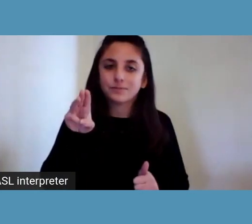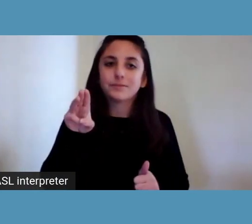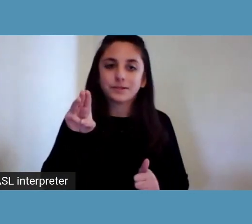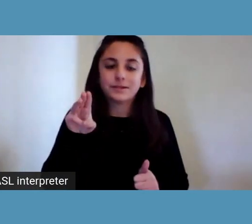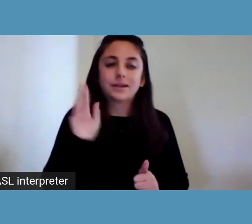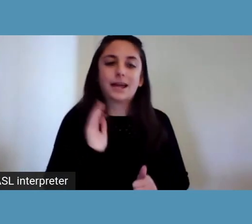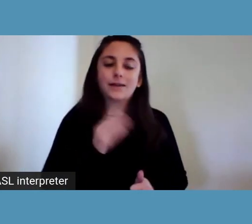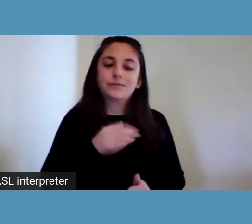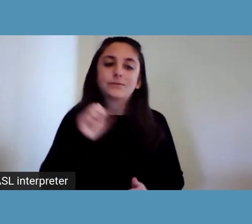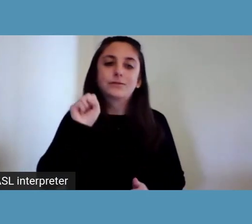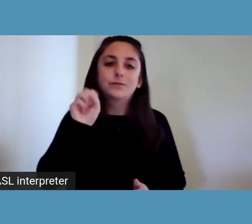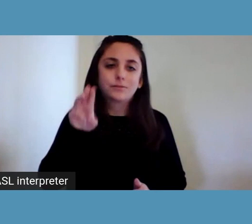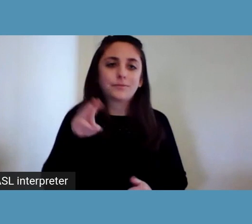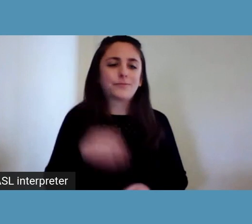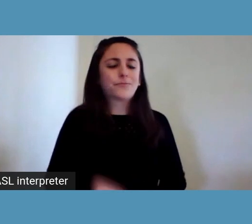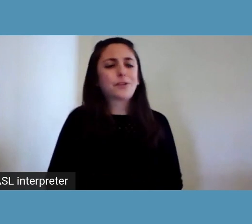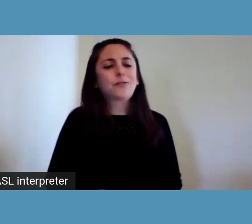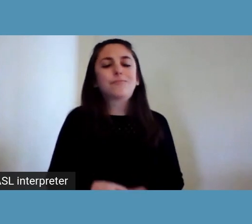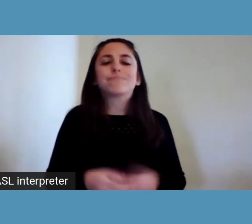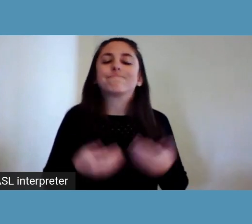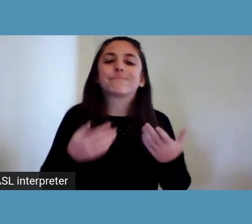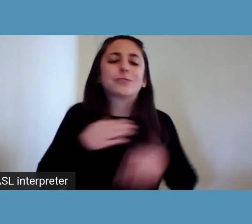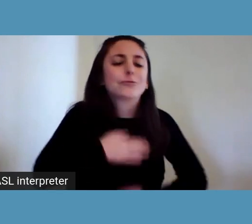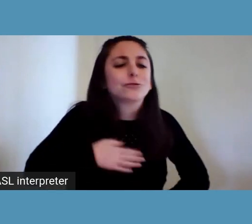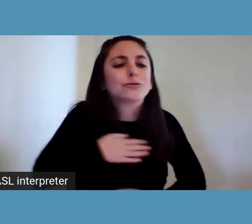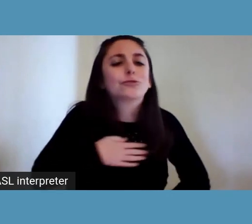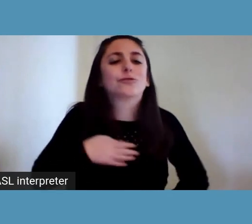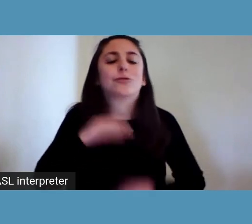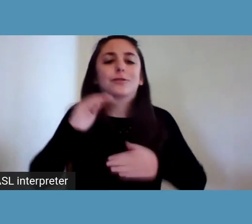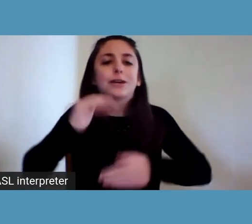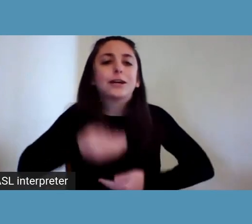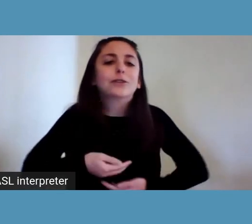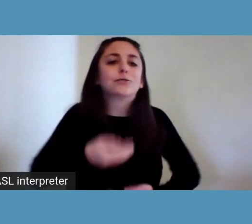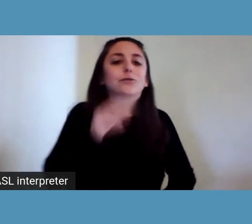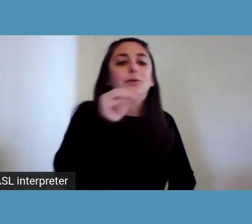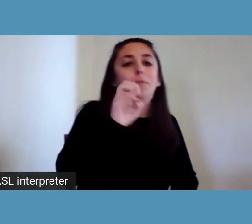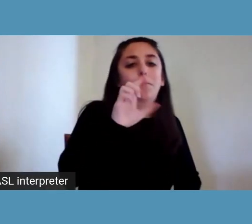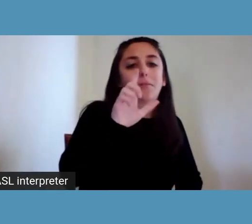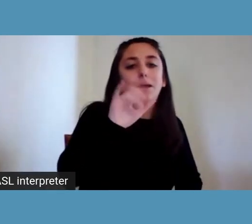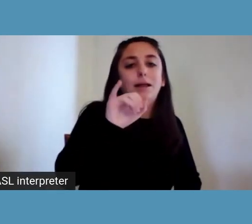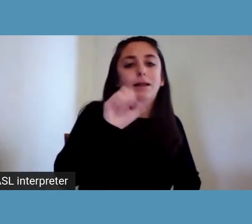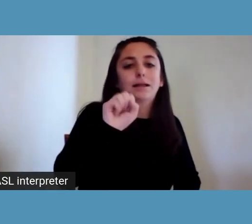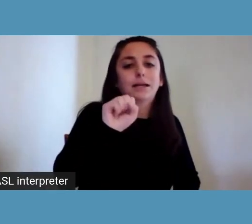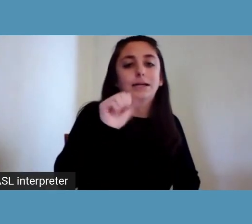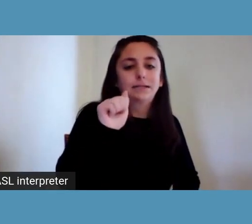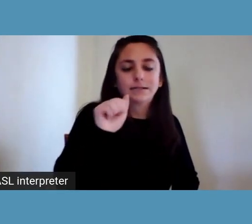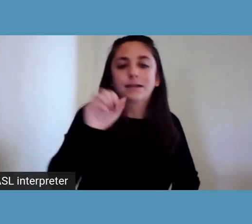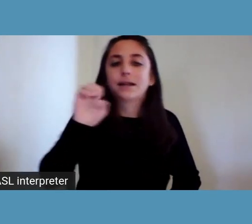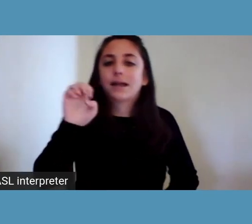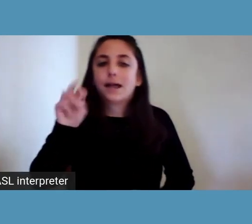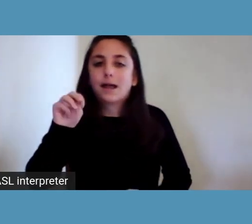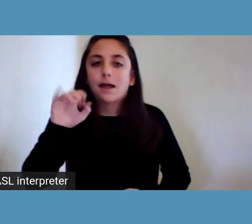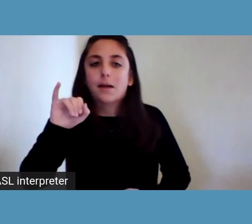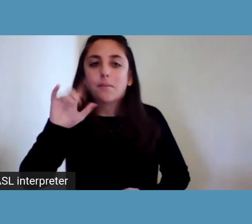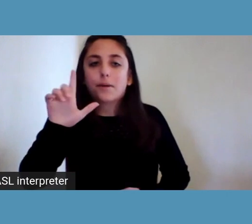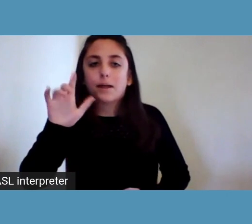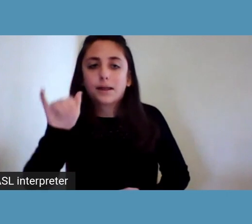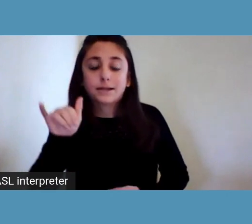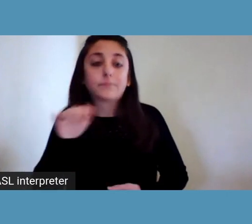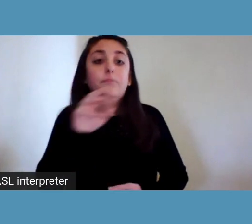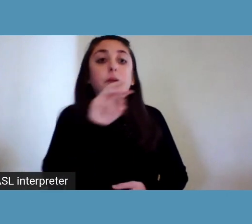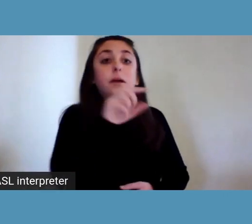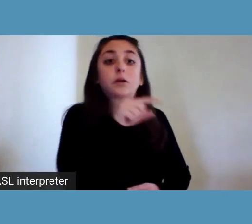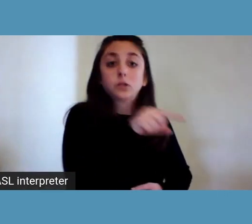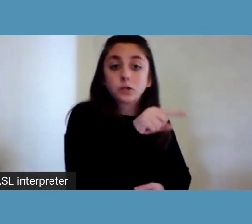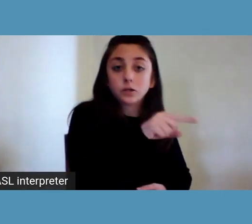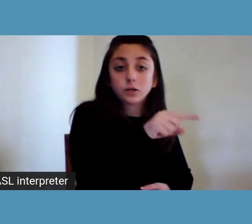it is my pleasure to introduce today's presenters, Melissa Kivit and Emily Stone. Our first presenter, Melissa Kivit, is